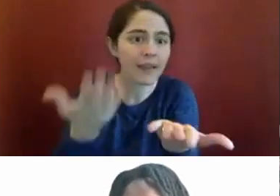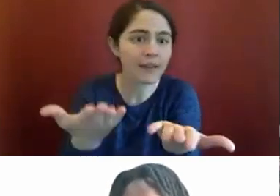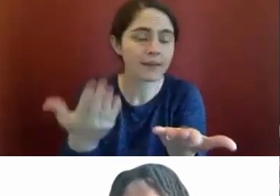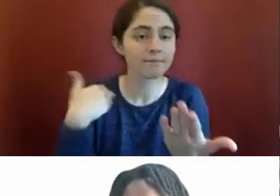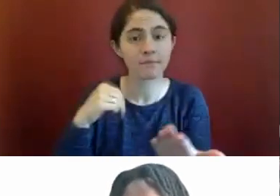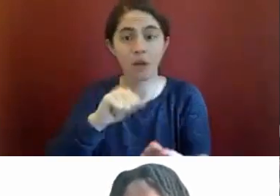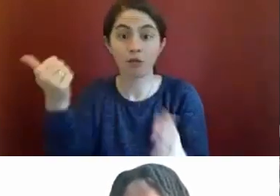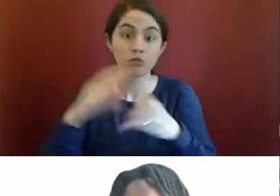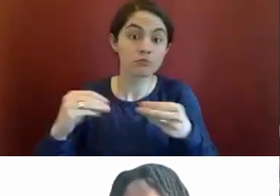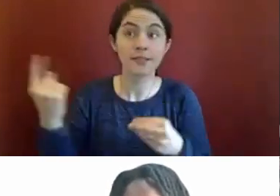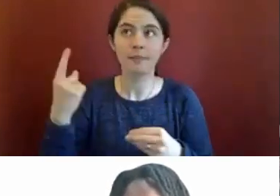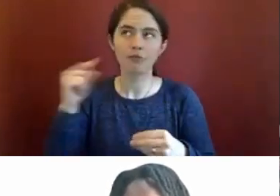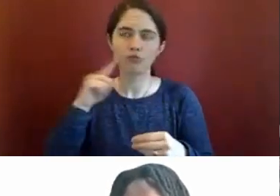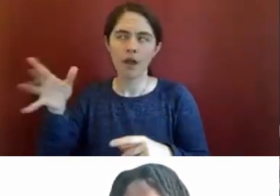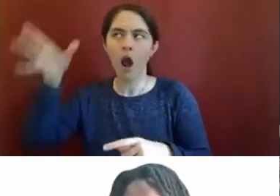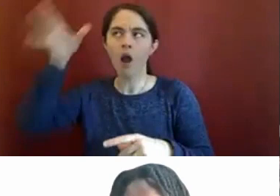Anything that stuck with you over the years?